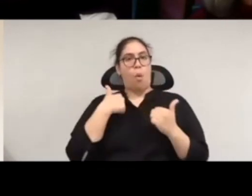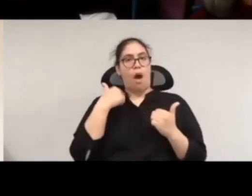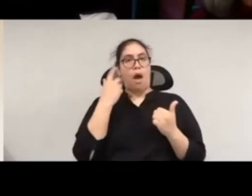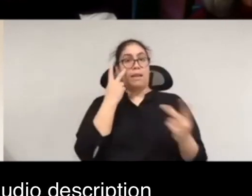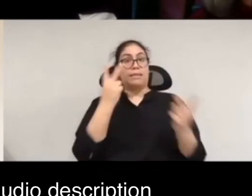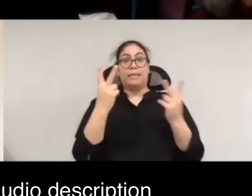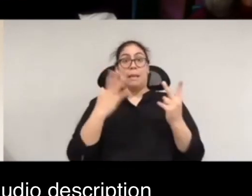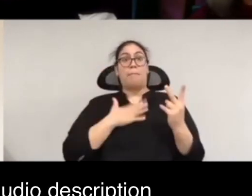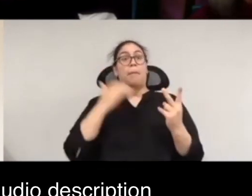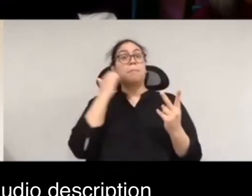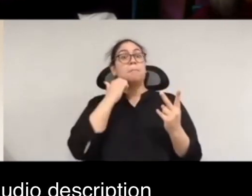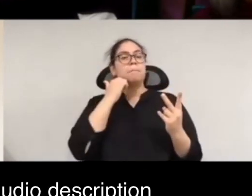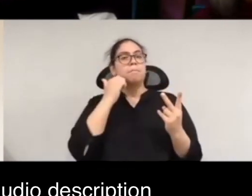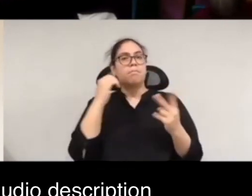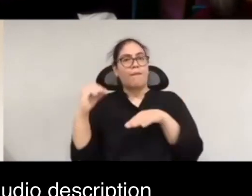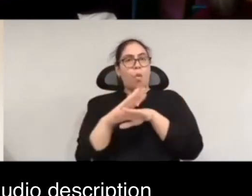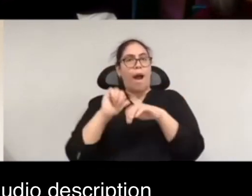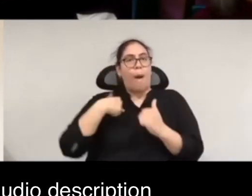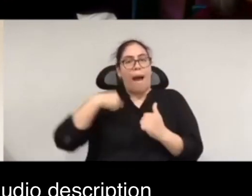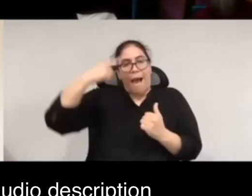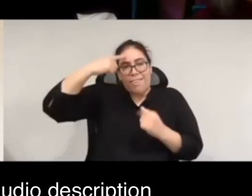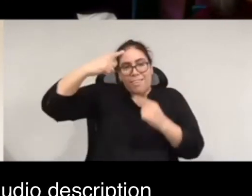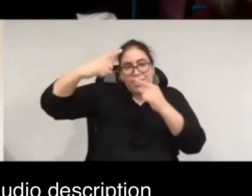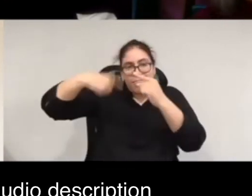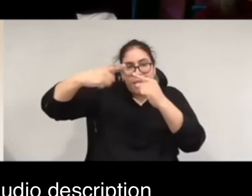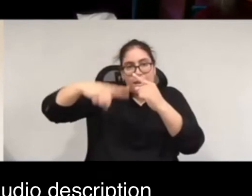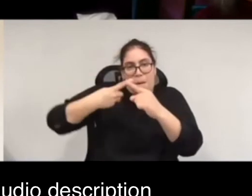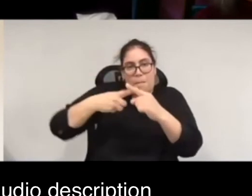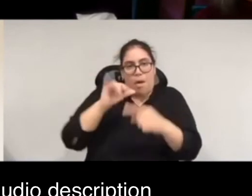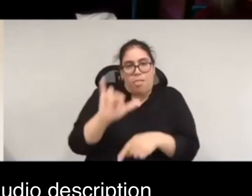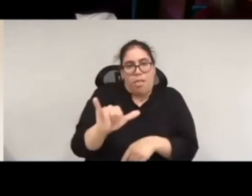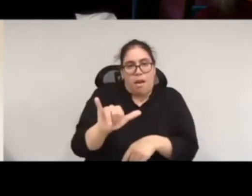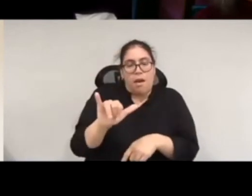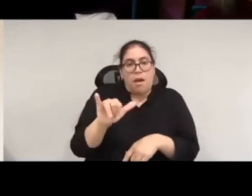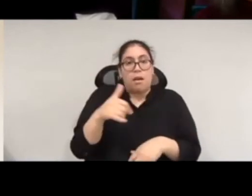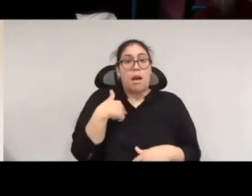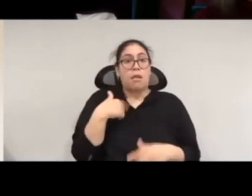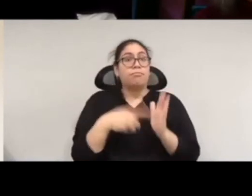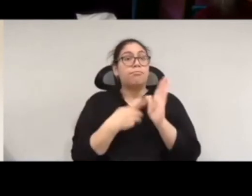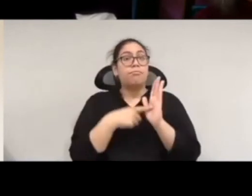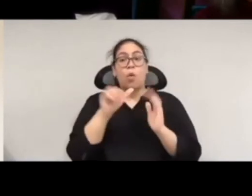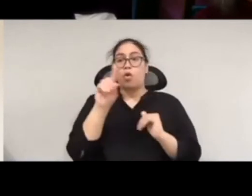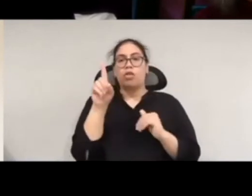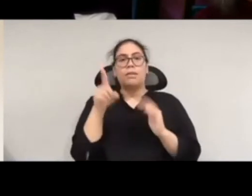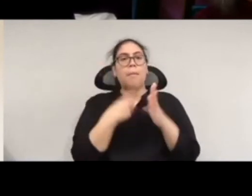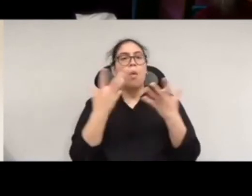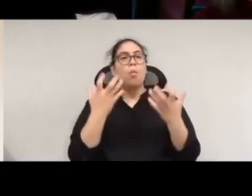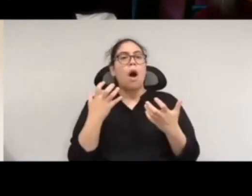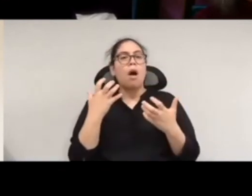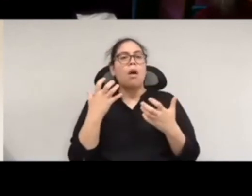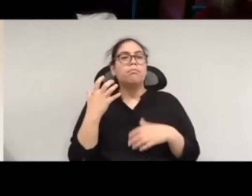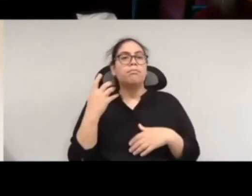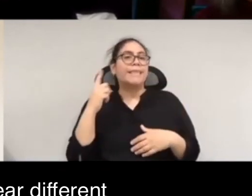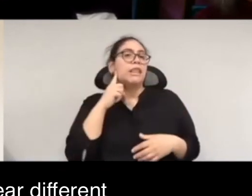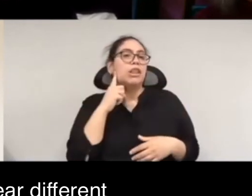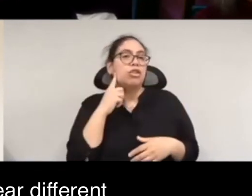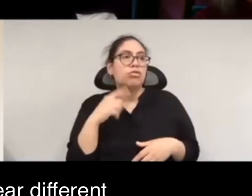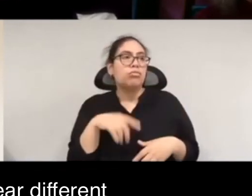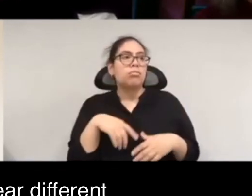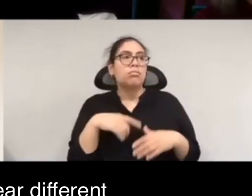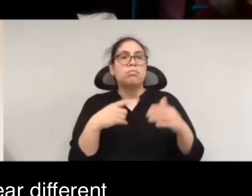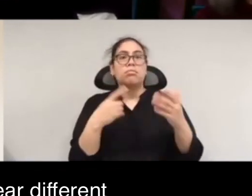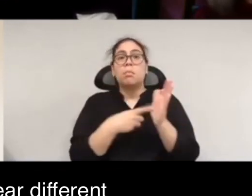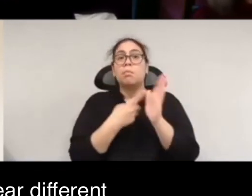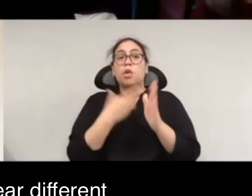been times, and I listen to audio description of things all the time, just because I want to hear the description, because it's good research for me. I want to hear